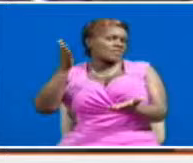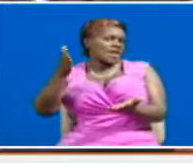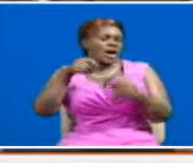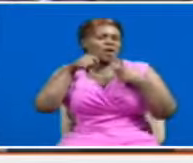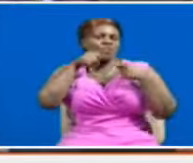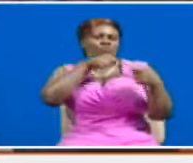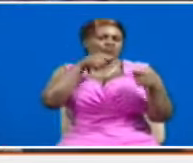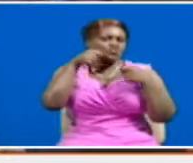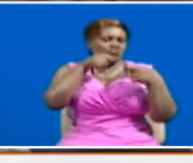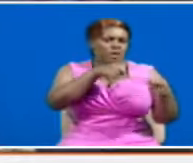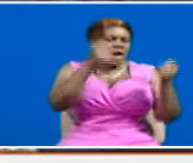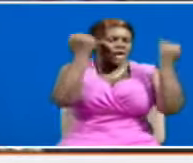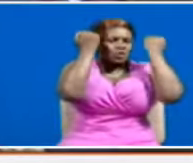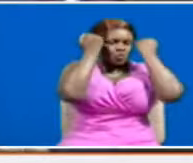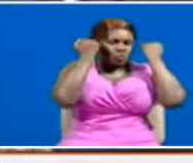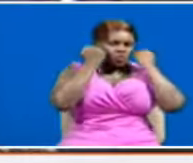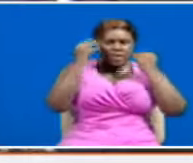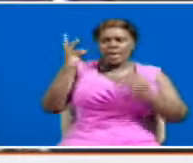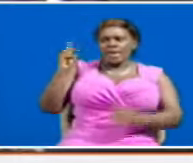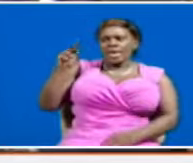Mumias ambayo mheshimiwa